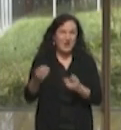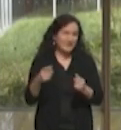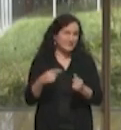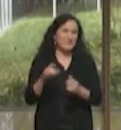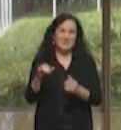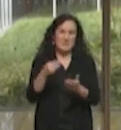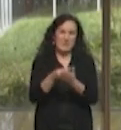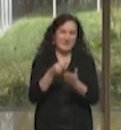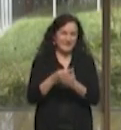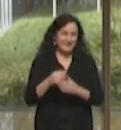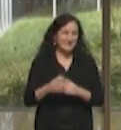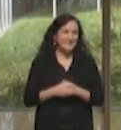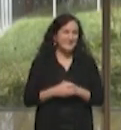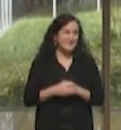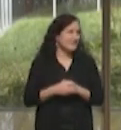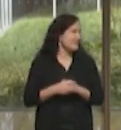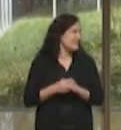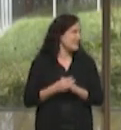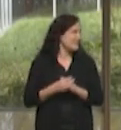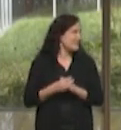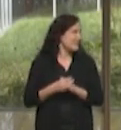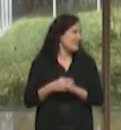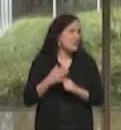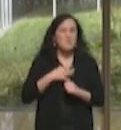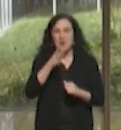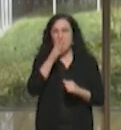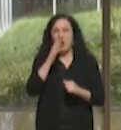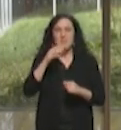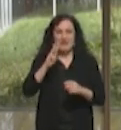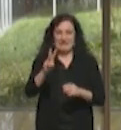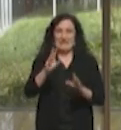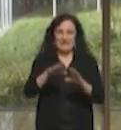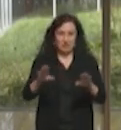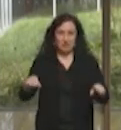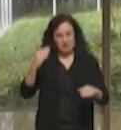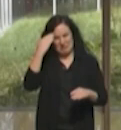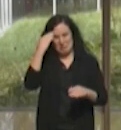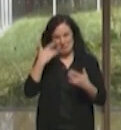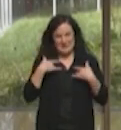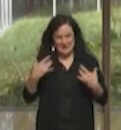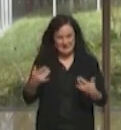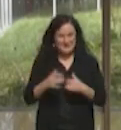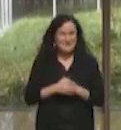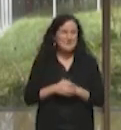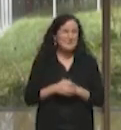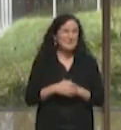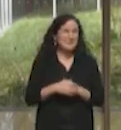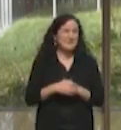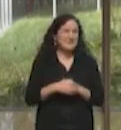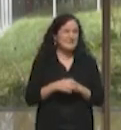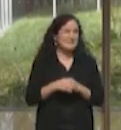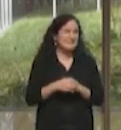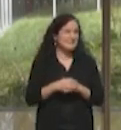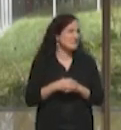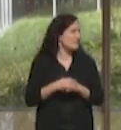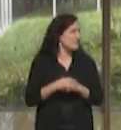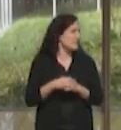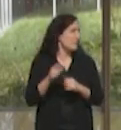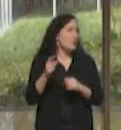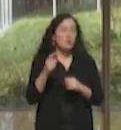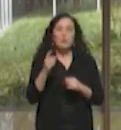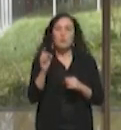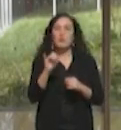Like, Mom knew something. She had 6 children. She knew she wasn't going out. But we also want to make sure we have the most generous paid leave program in